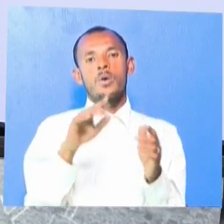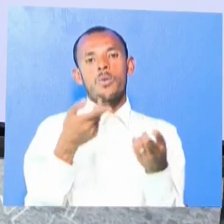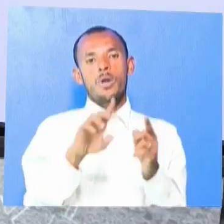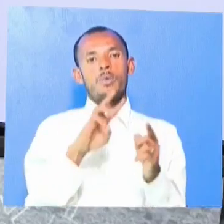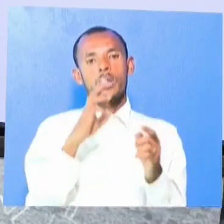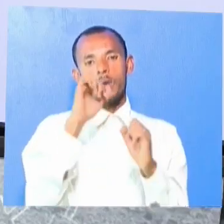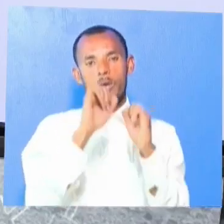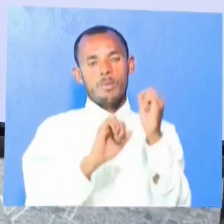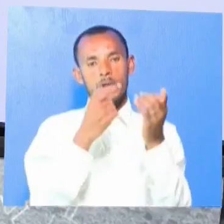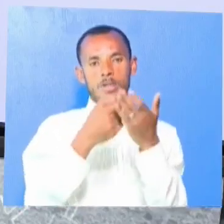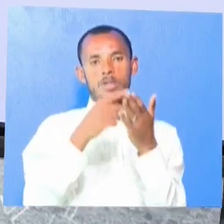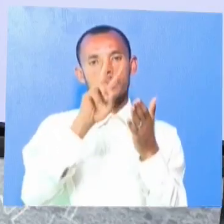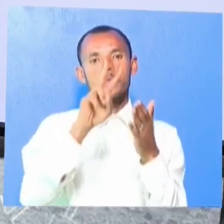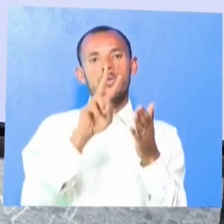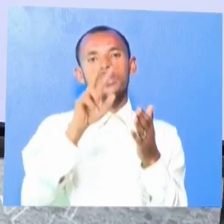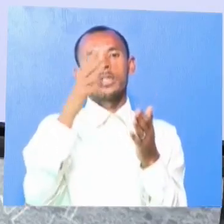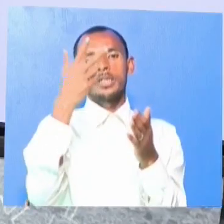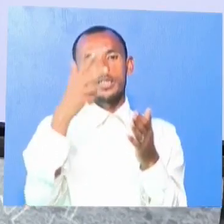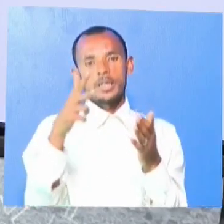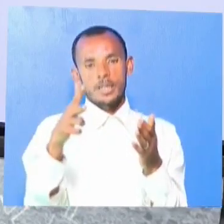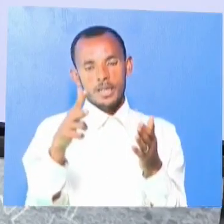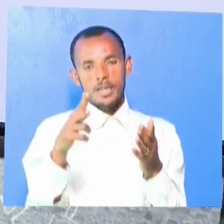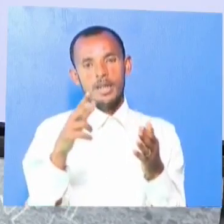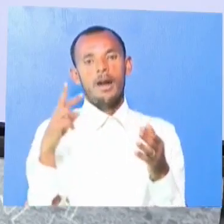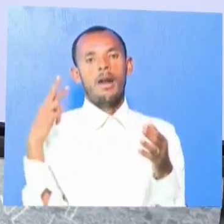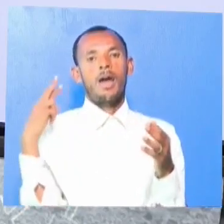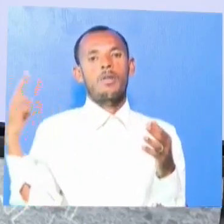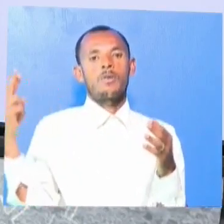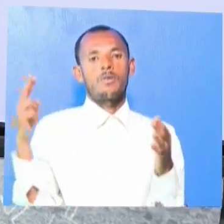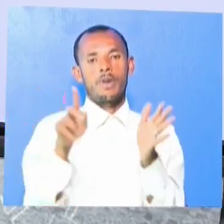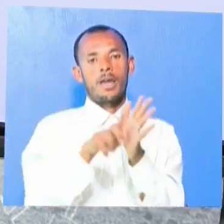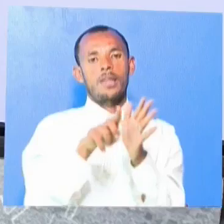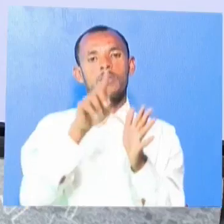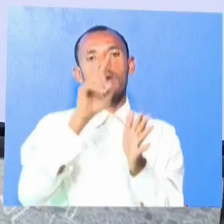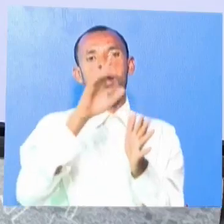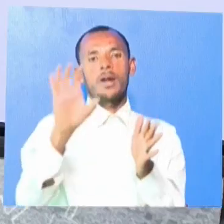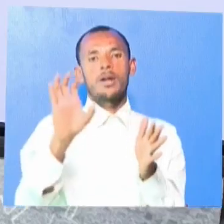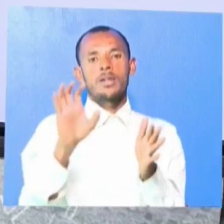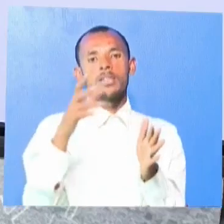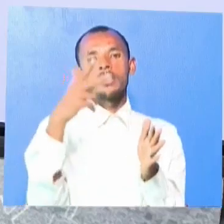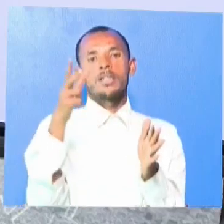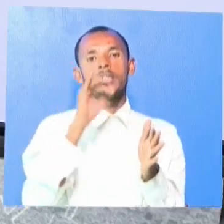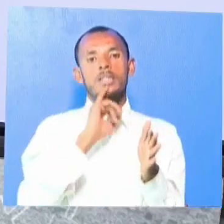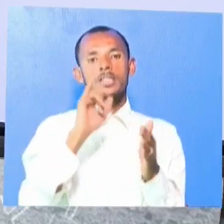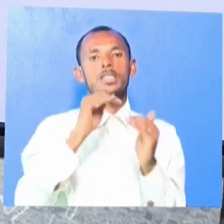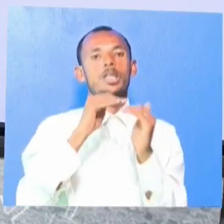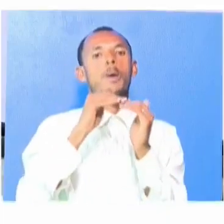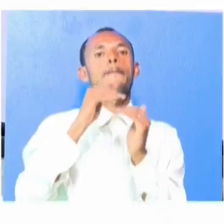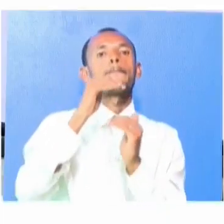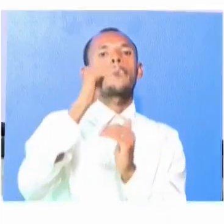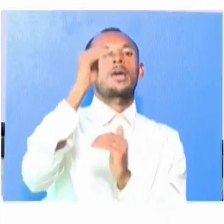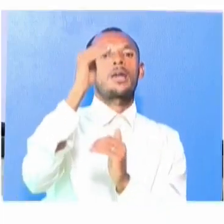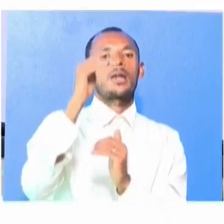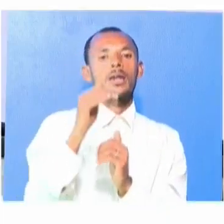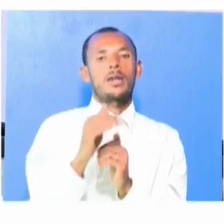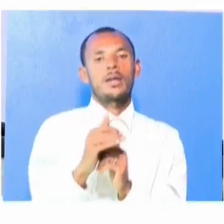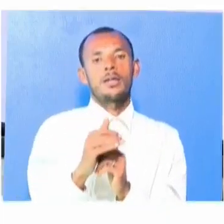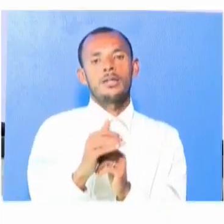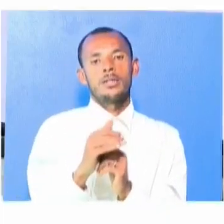two, 13 is to the right of minus 100. So 13 is bigger. 13